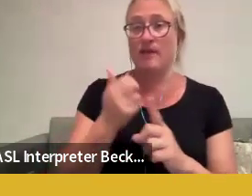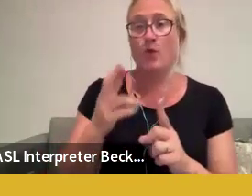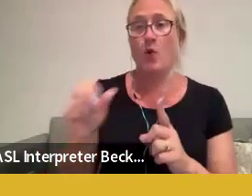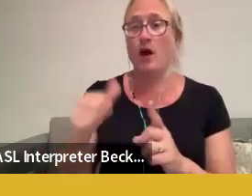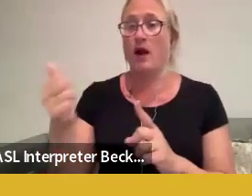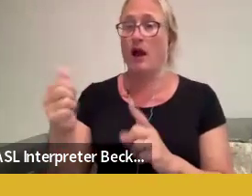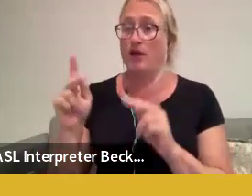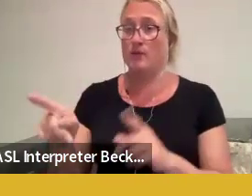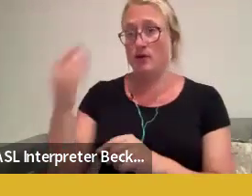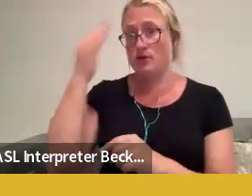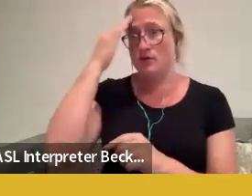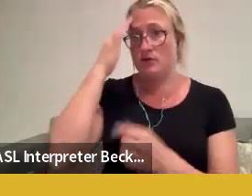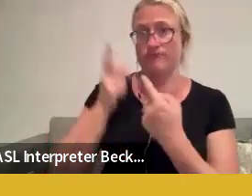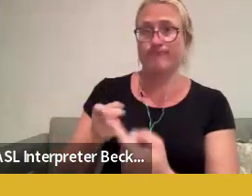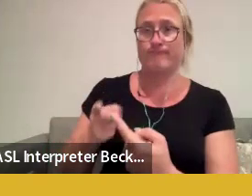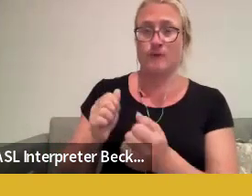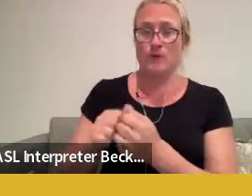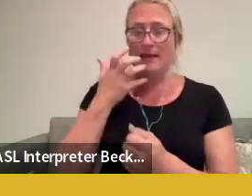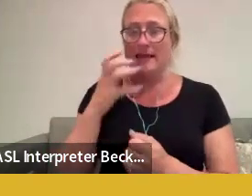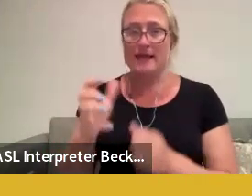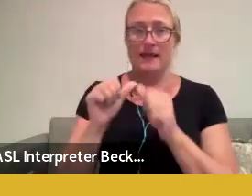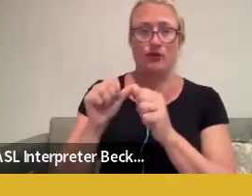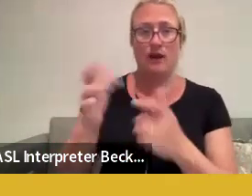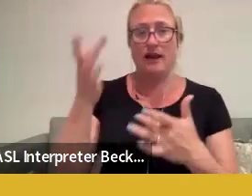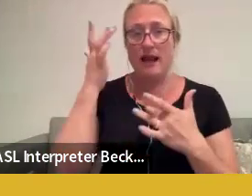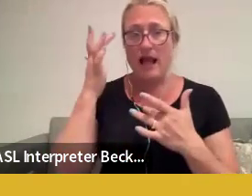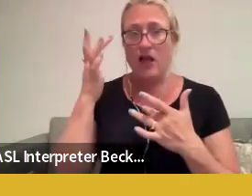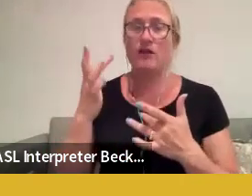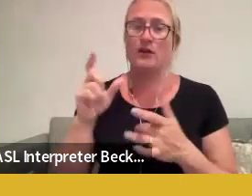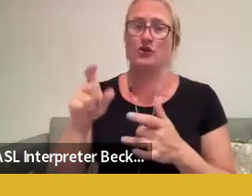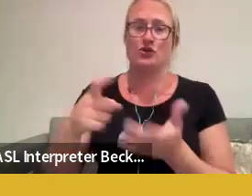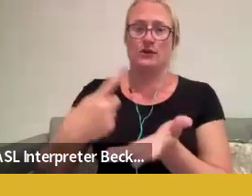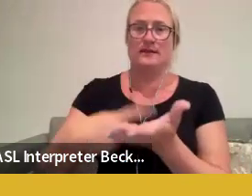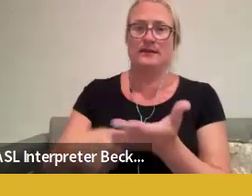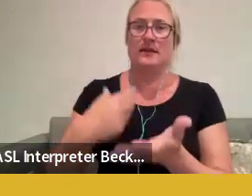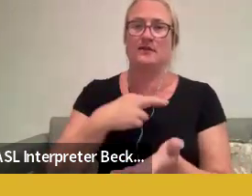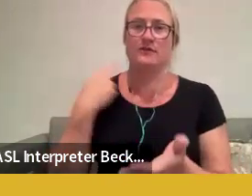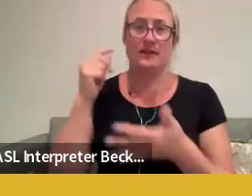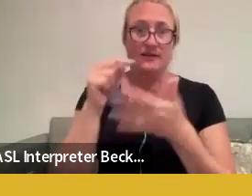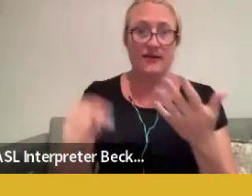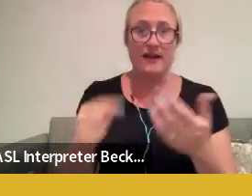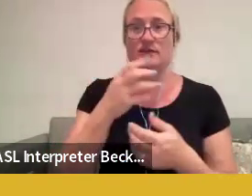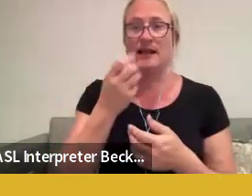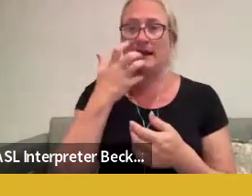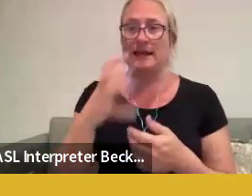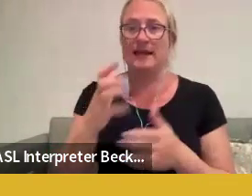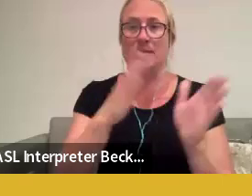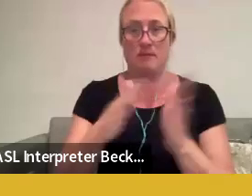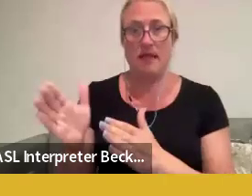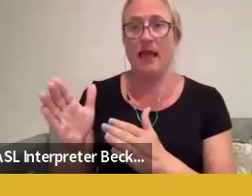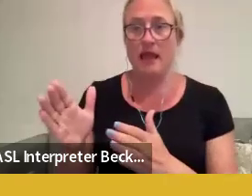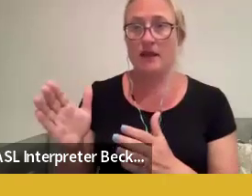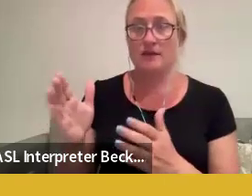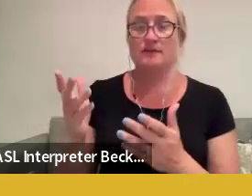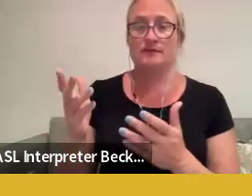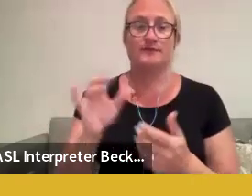with heat and your chronic health conditions in the summertime. Discuss the risk factors and make a heat plan with your healthcare provider. You